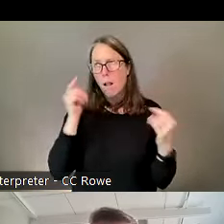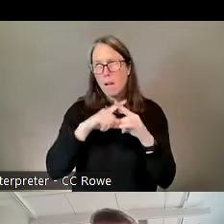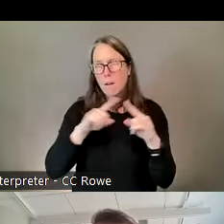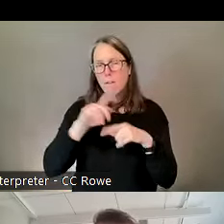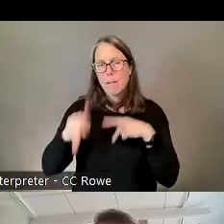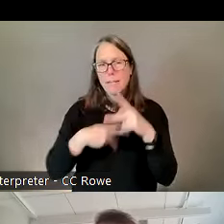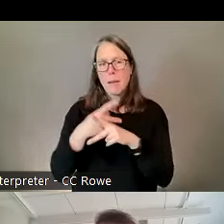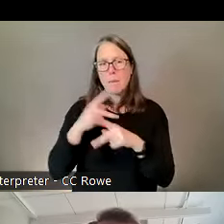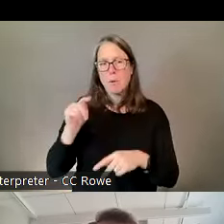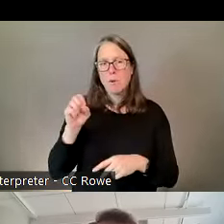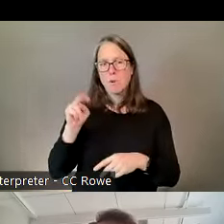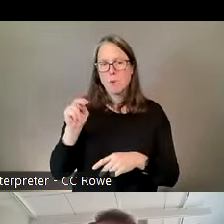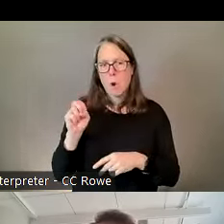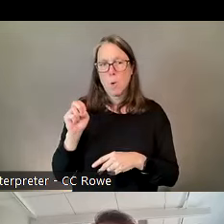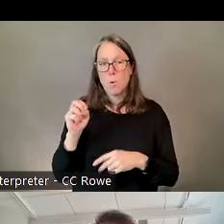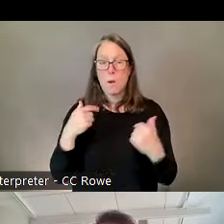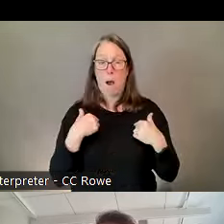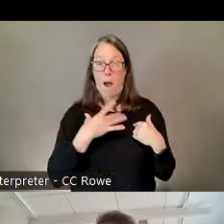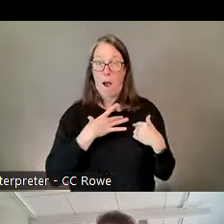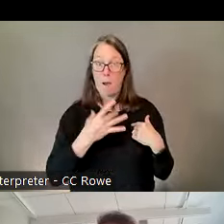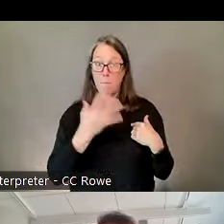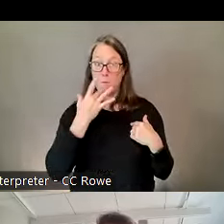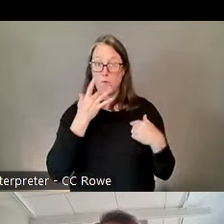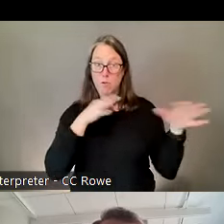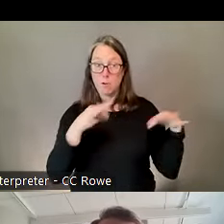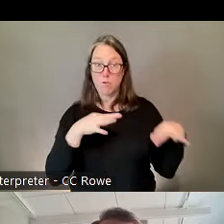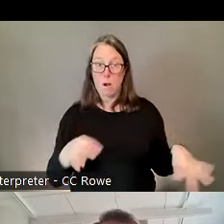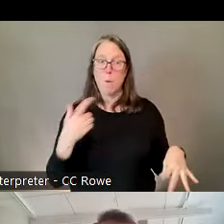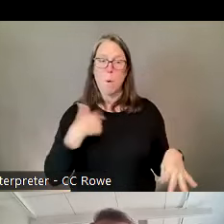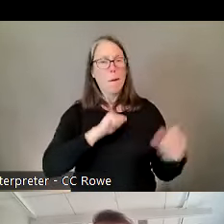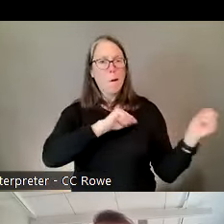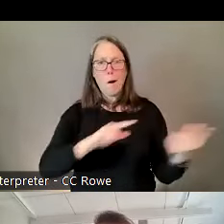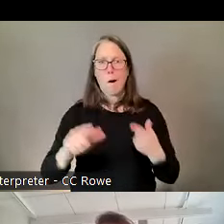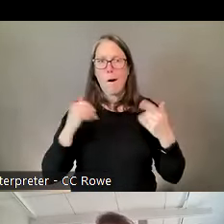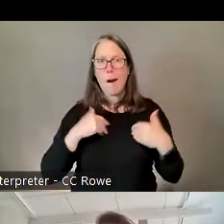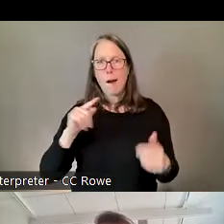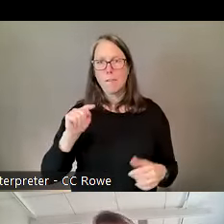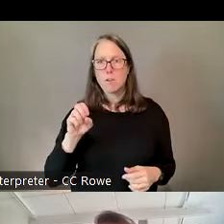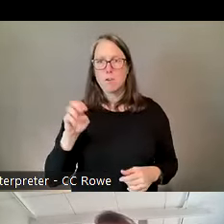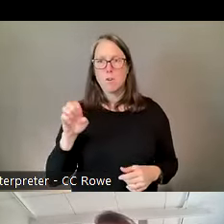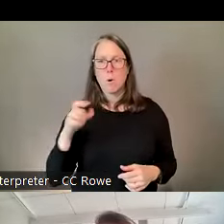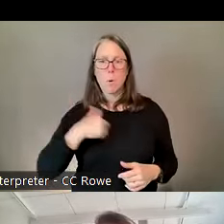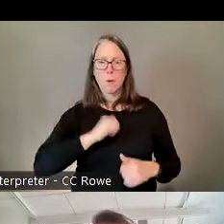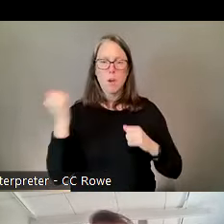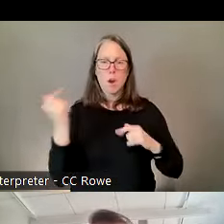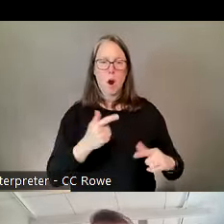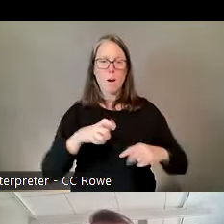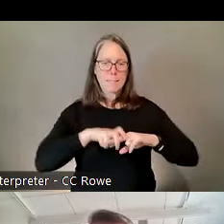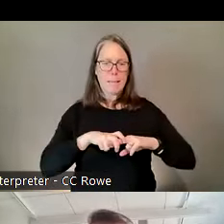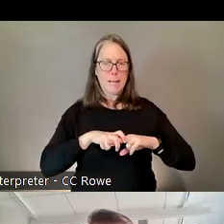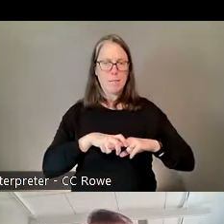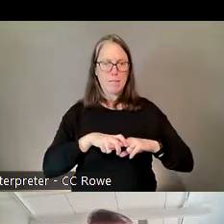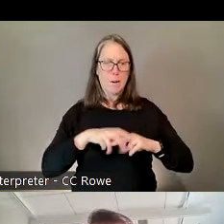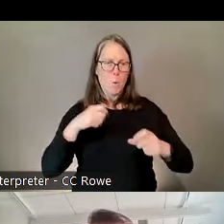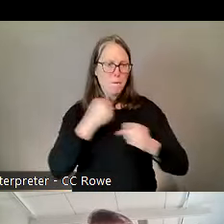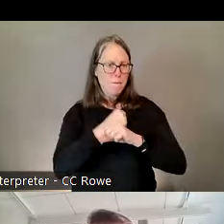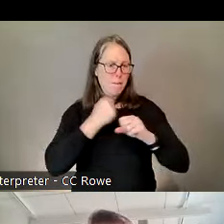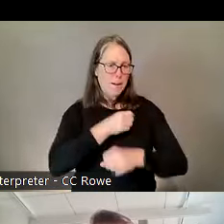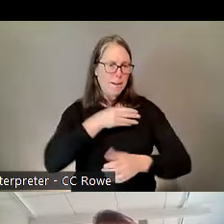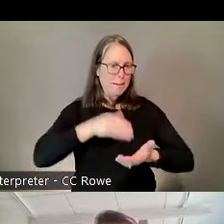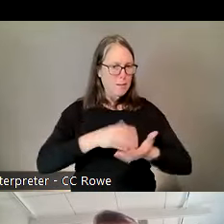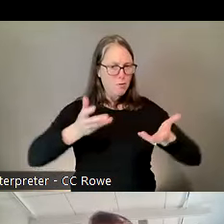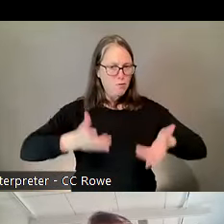tone. How I like to describe it is we all have tone. We all sit here against gravity and we're fighting that gravity to some